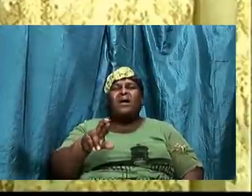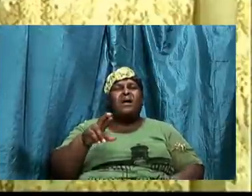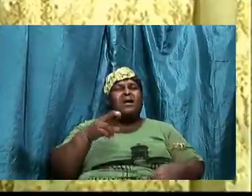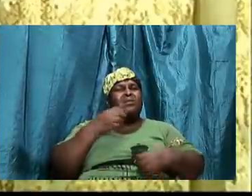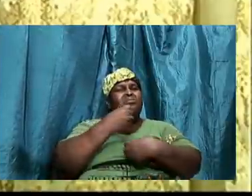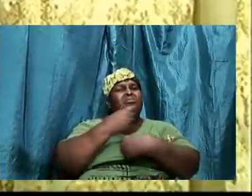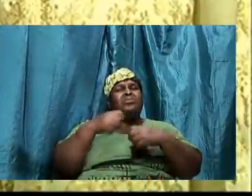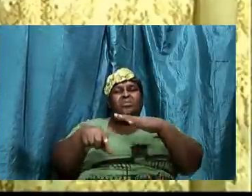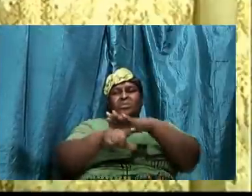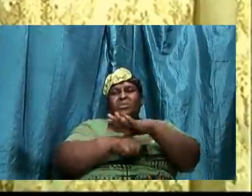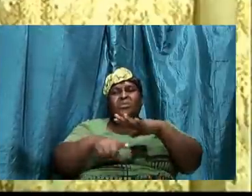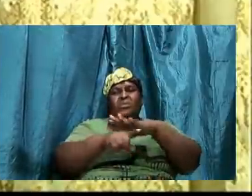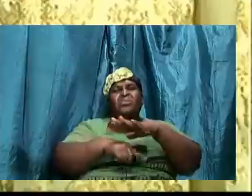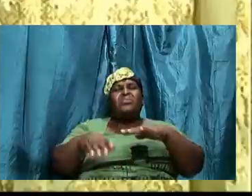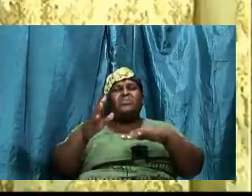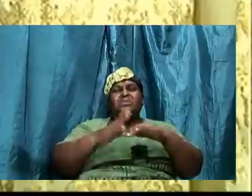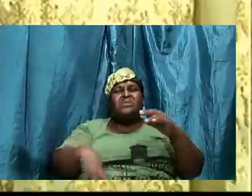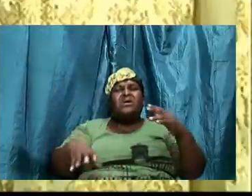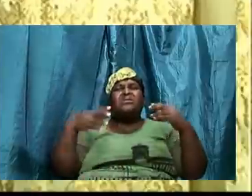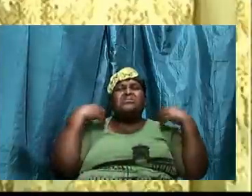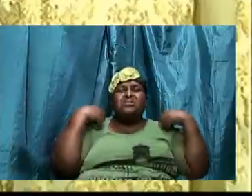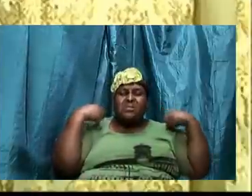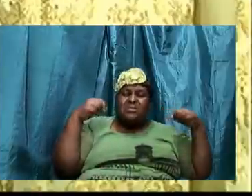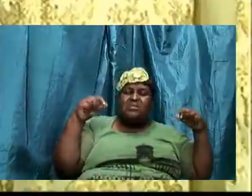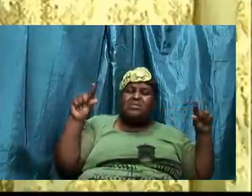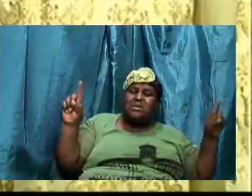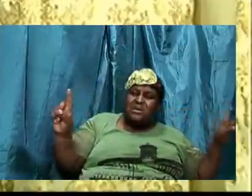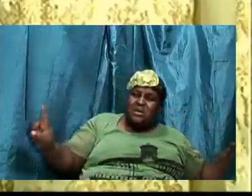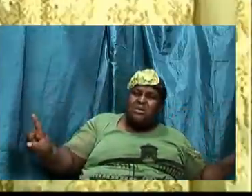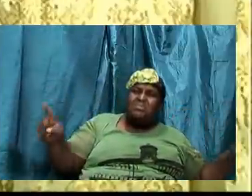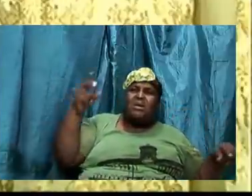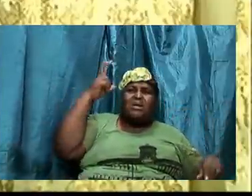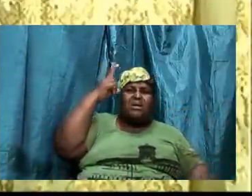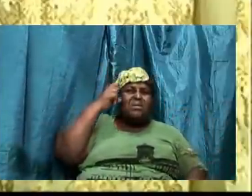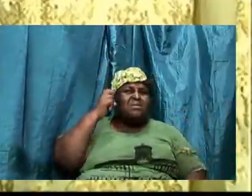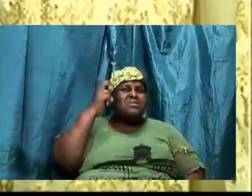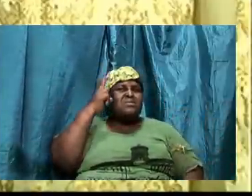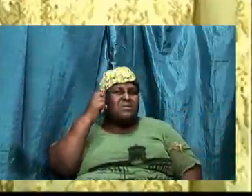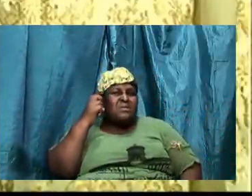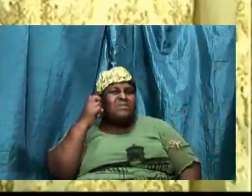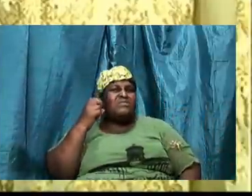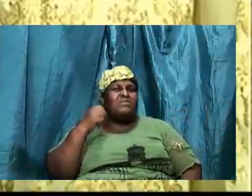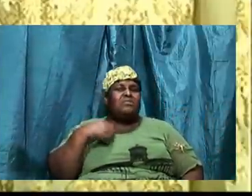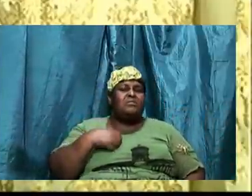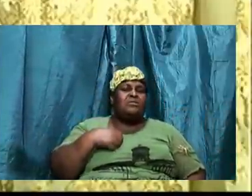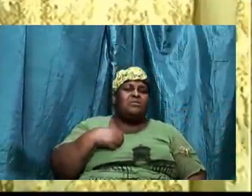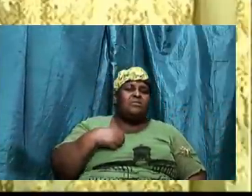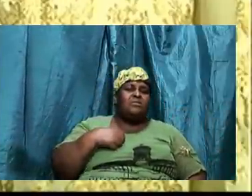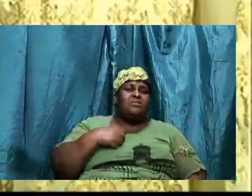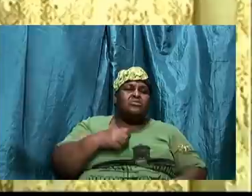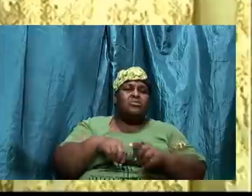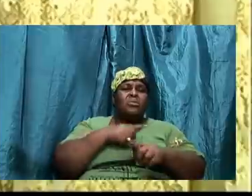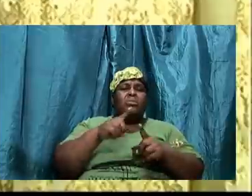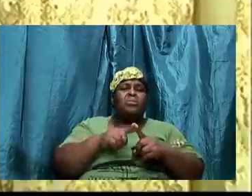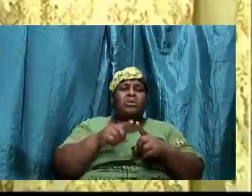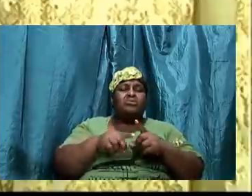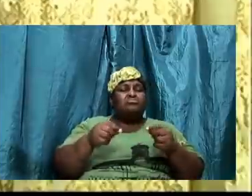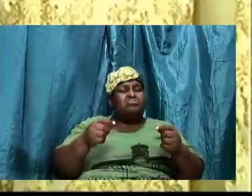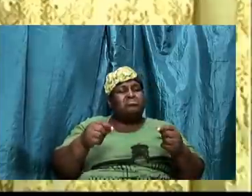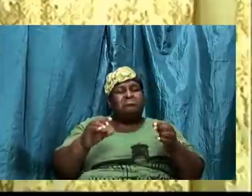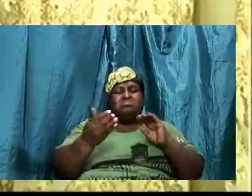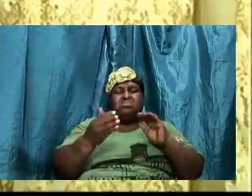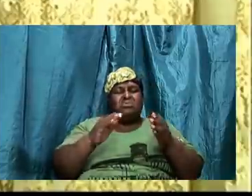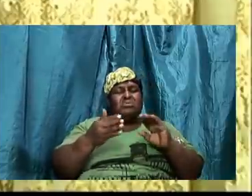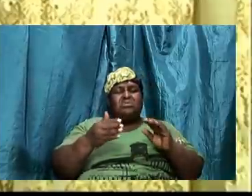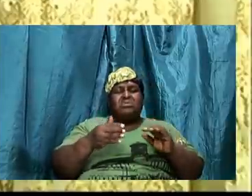we were made lower than they were. So when we do the comparison, we realize that they can fly. We don't have